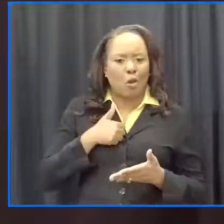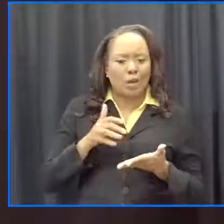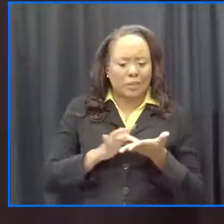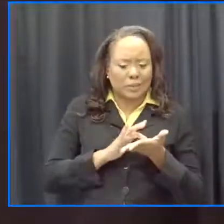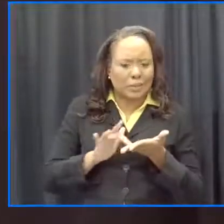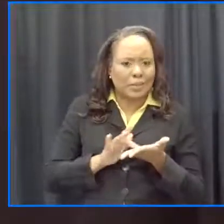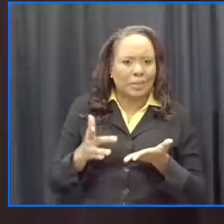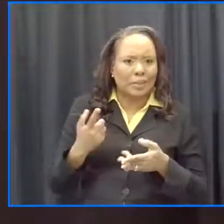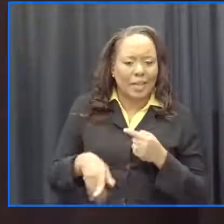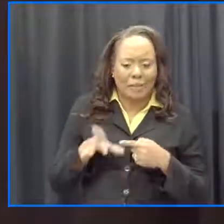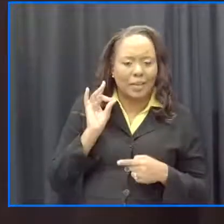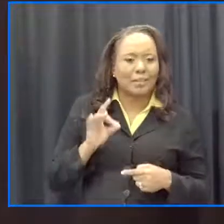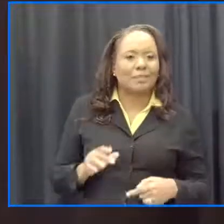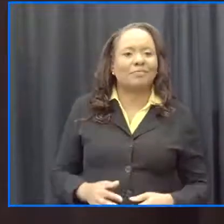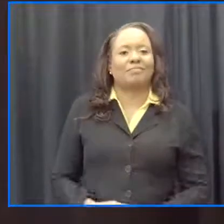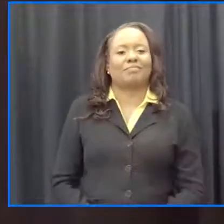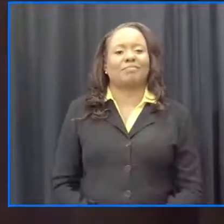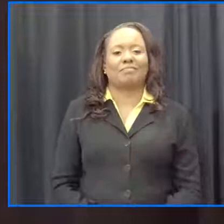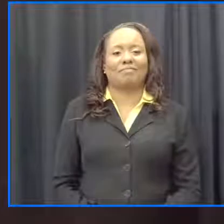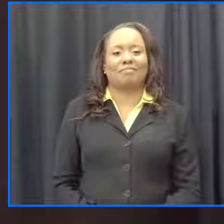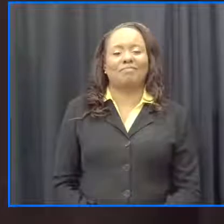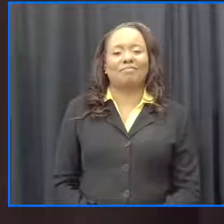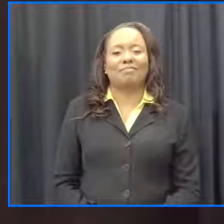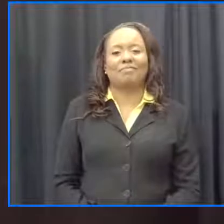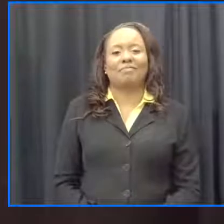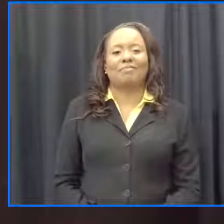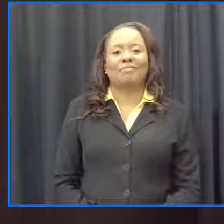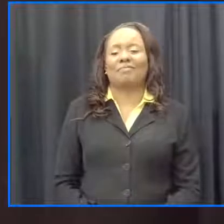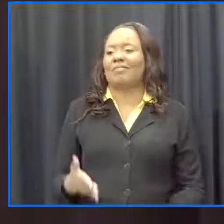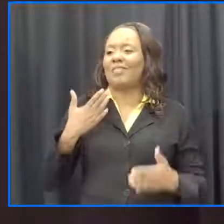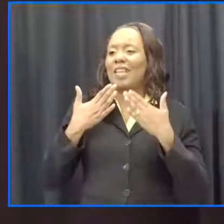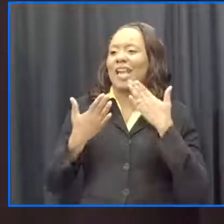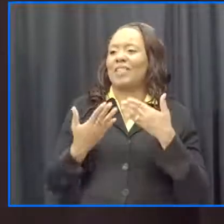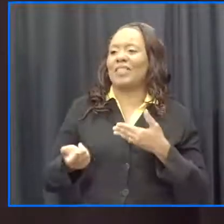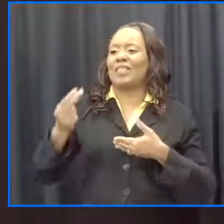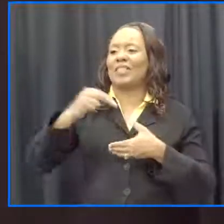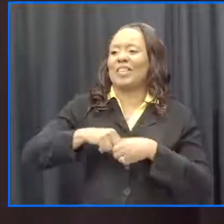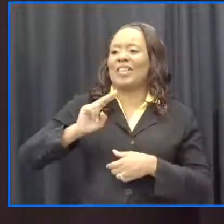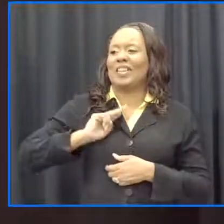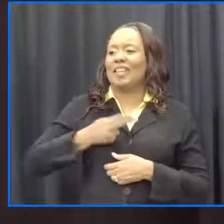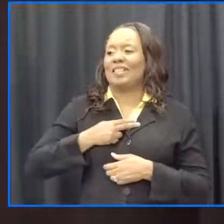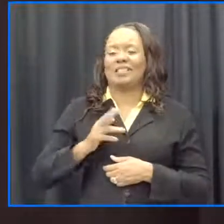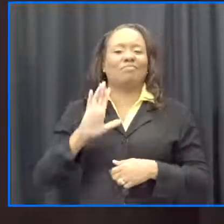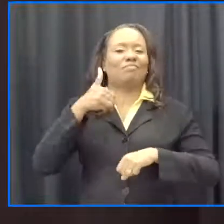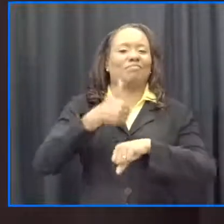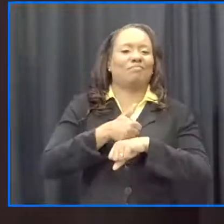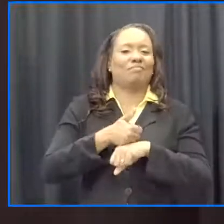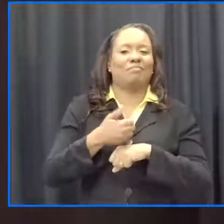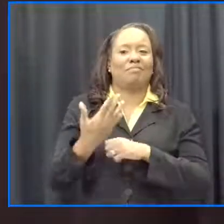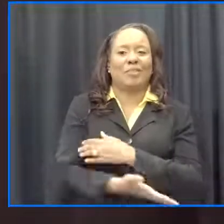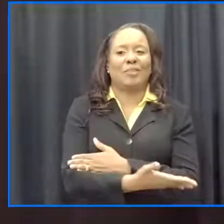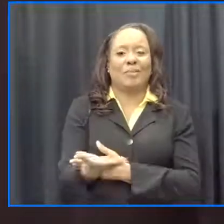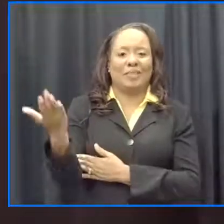I'll get rid of this foolishness, okay. We are honored that you join us this morning for the launch of the